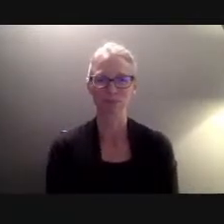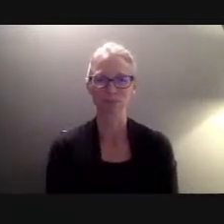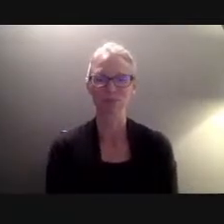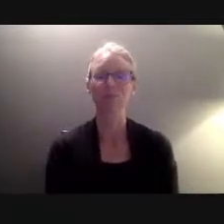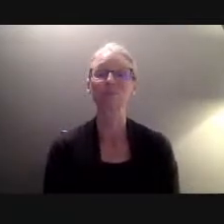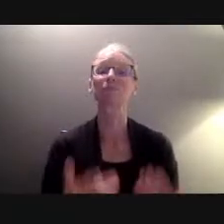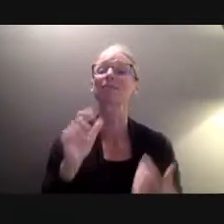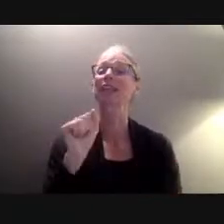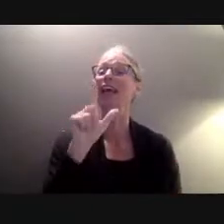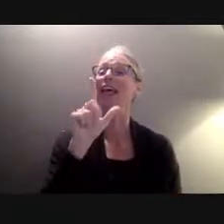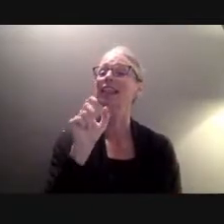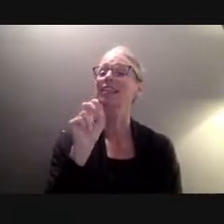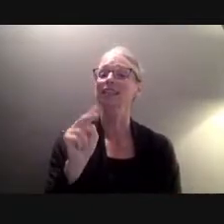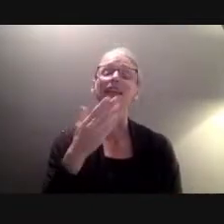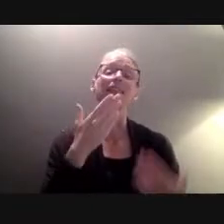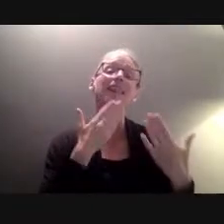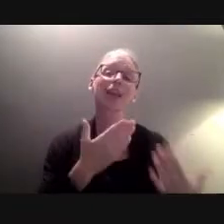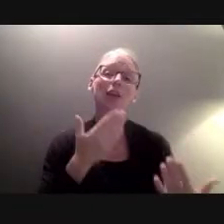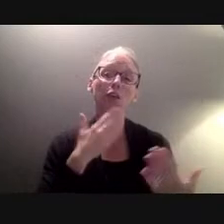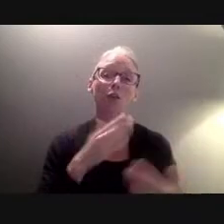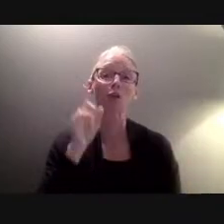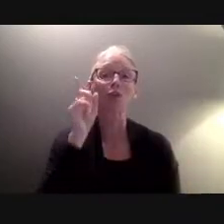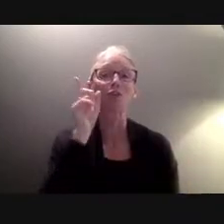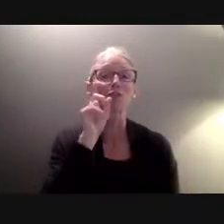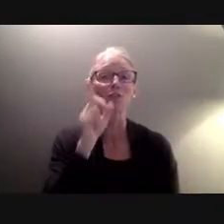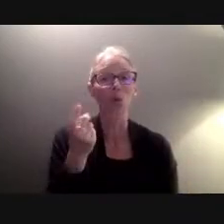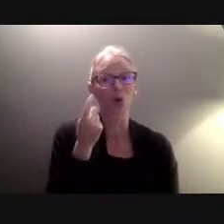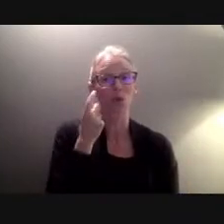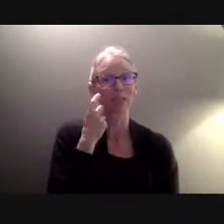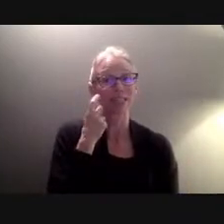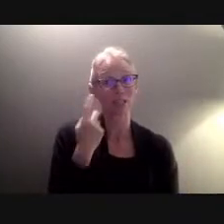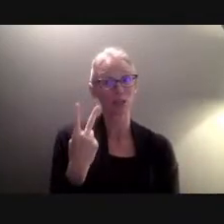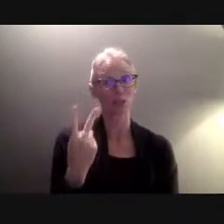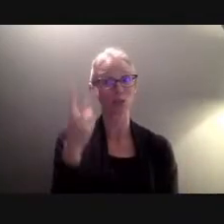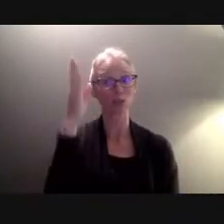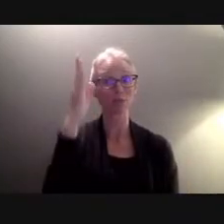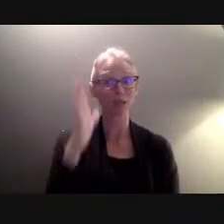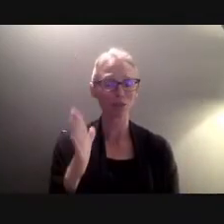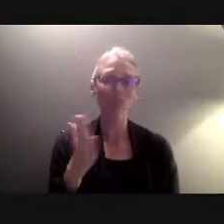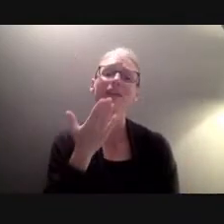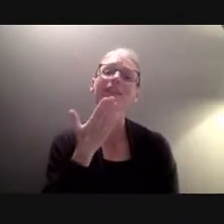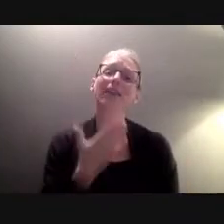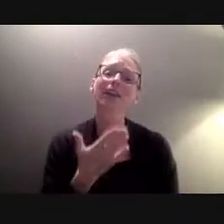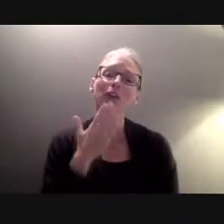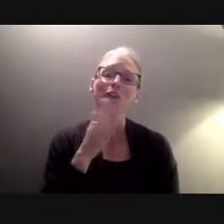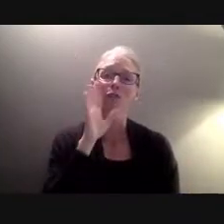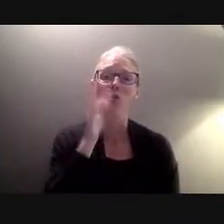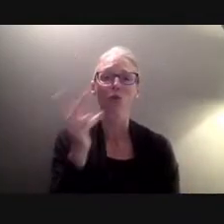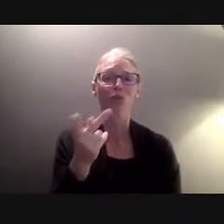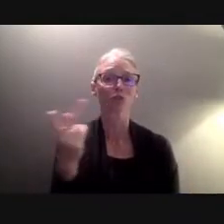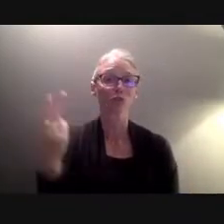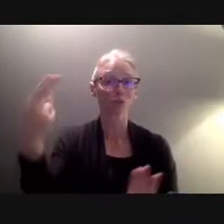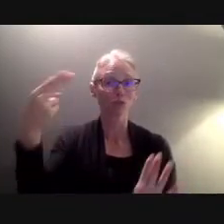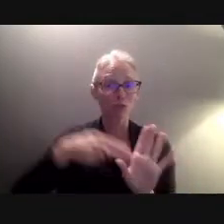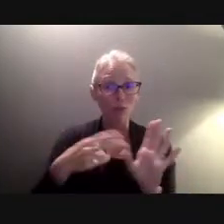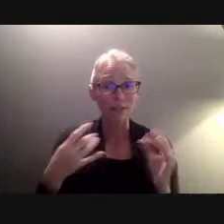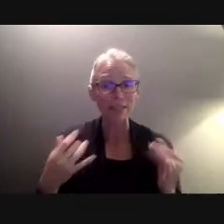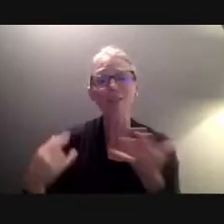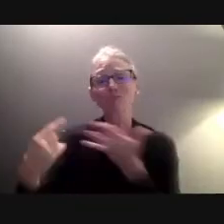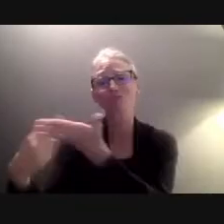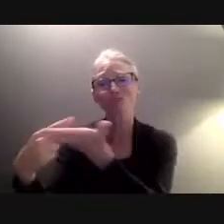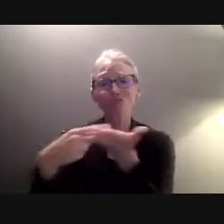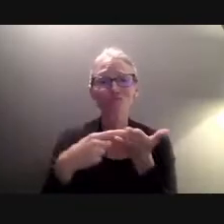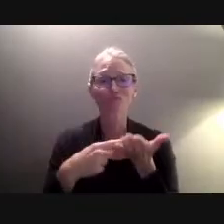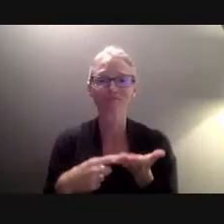All right, thank you to all of our speakers this hour. We're so grateful that you were able to join us today and have this discussion. We will